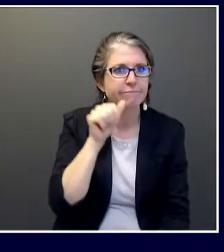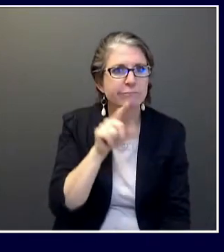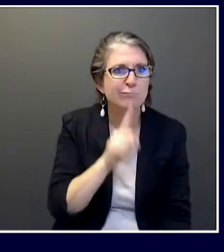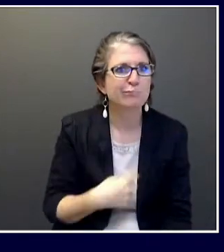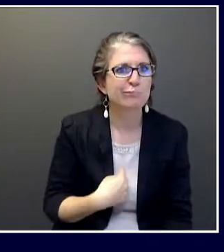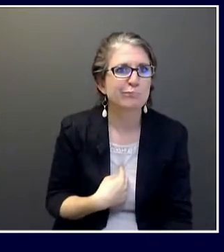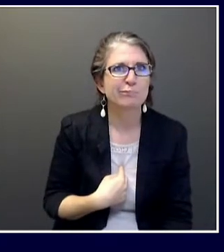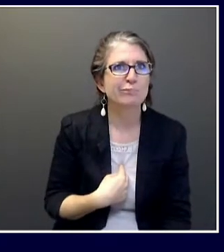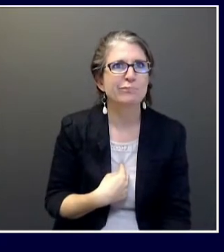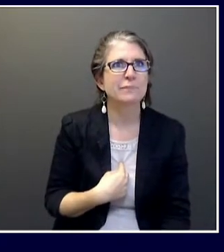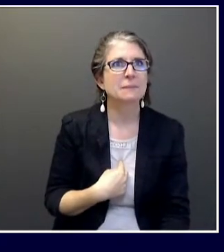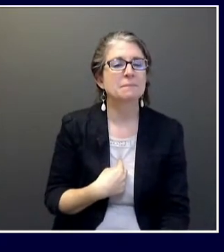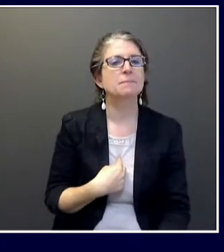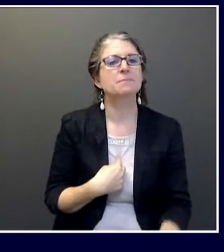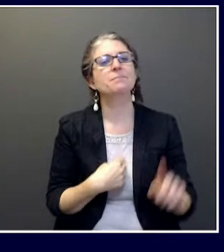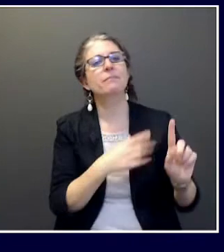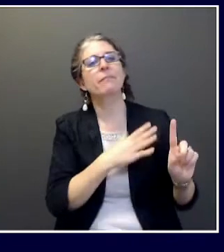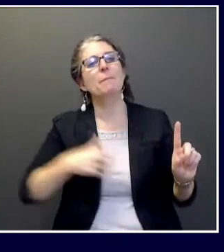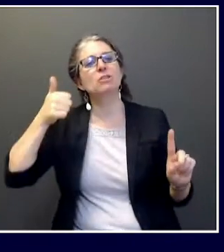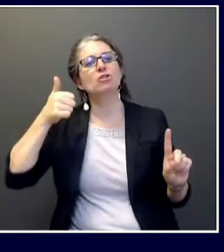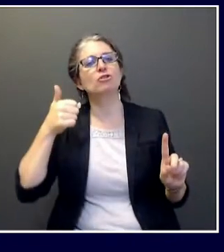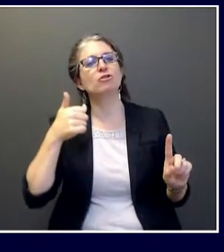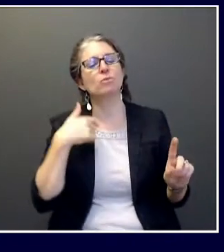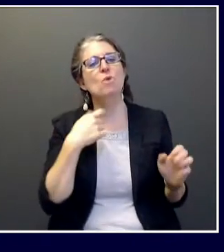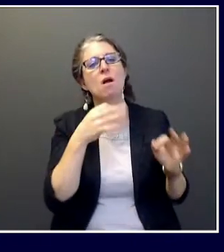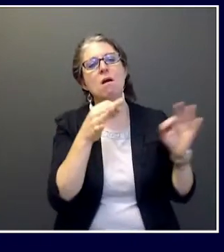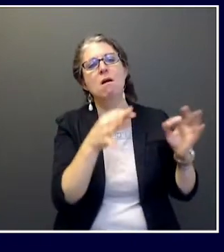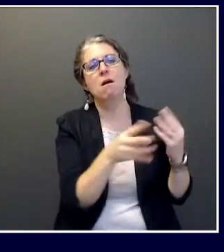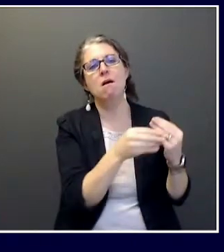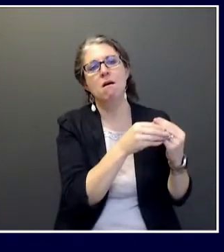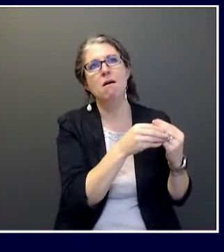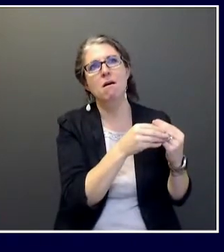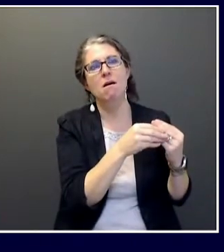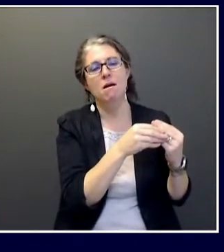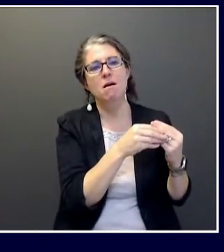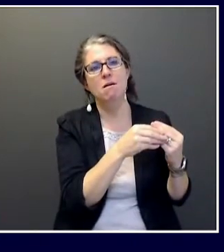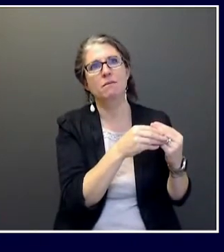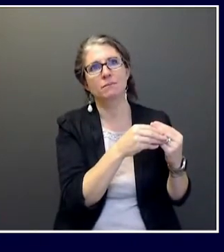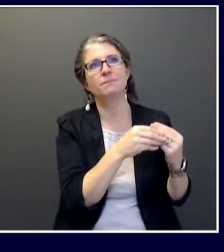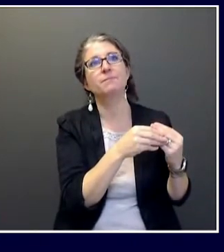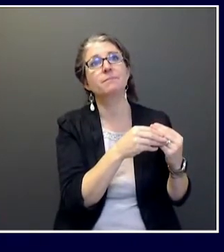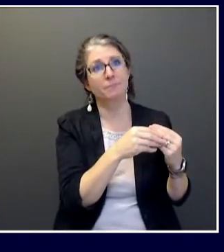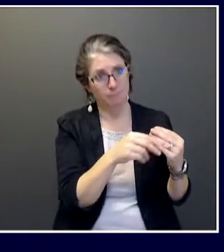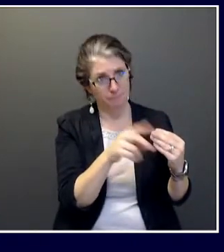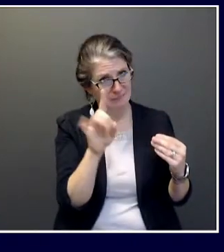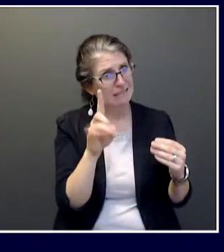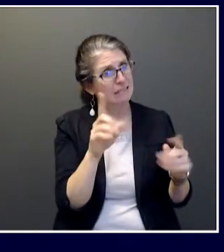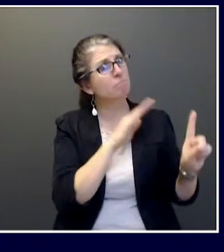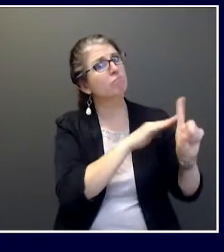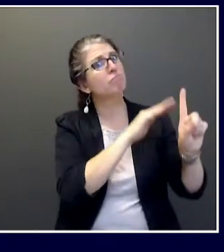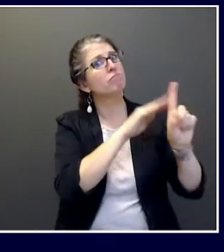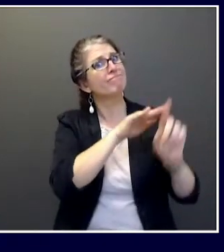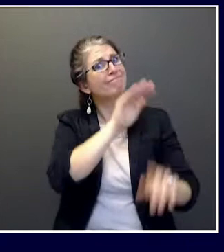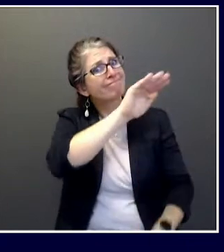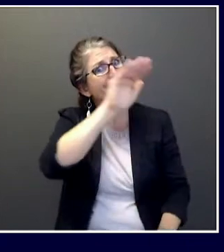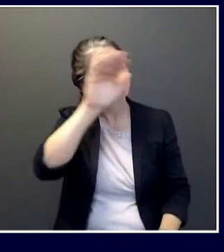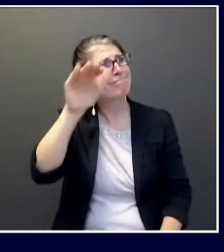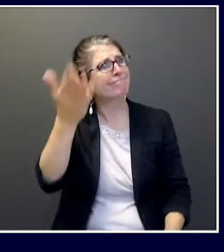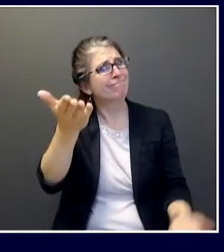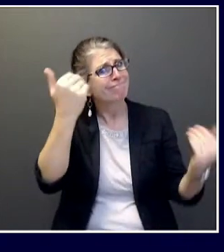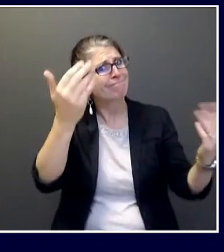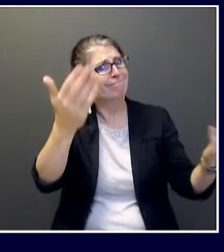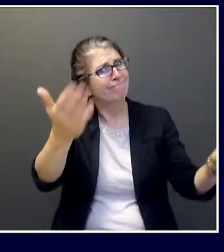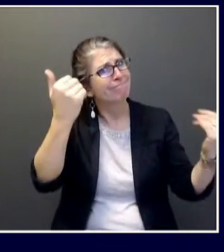in the county. We know, for example, that there was a real effort to try to use the Area Agency on Aging in